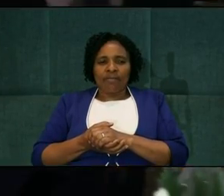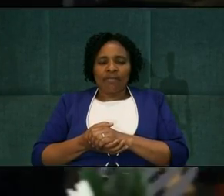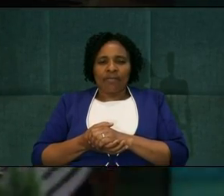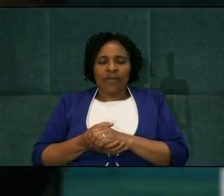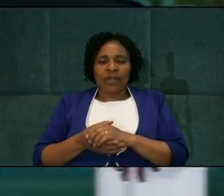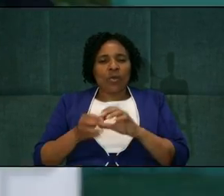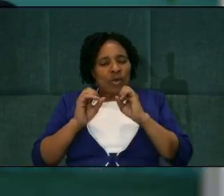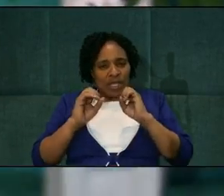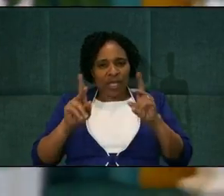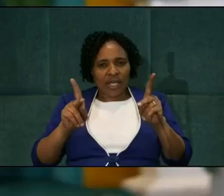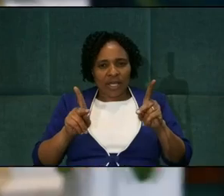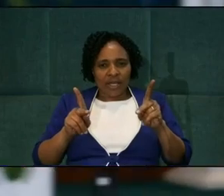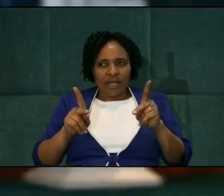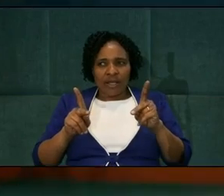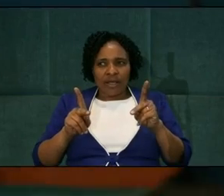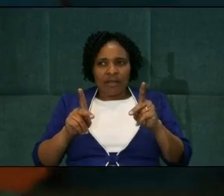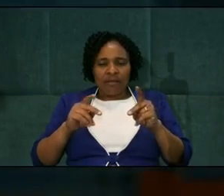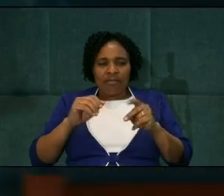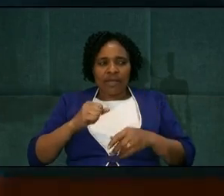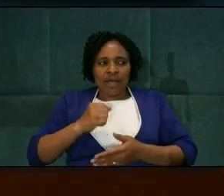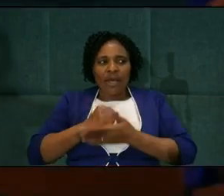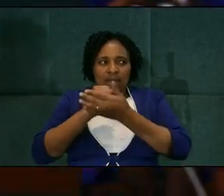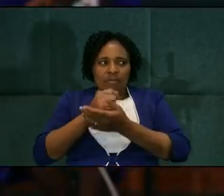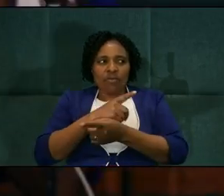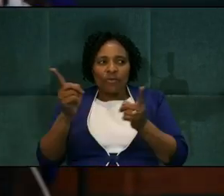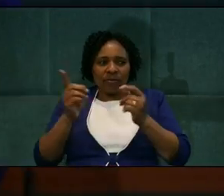Oh, you still don't get it.